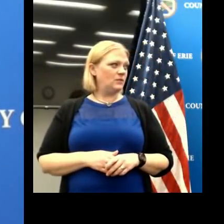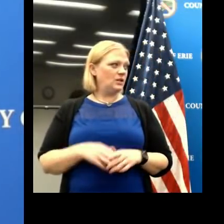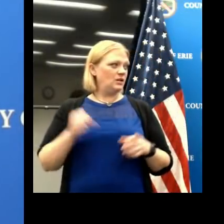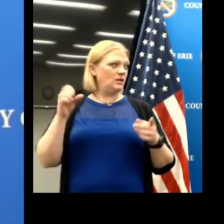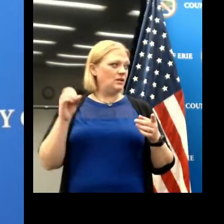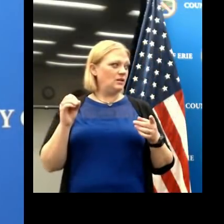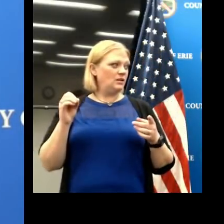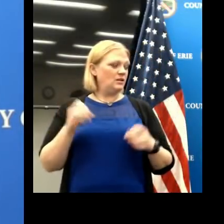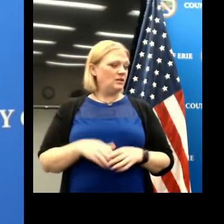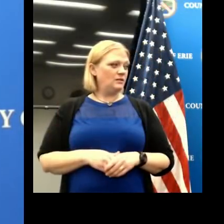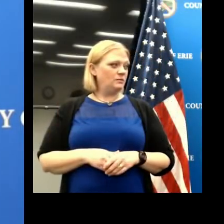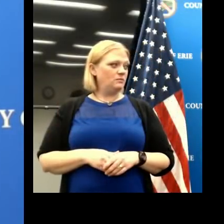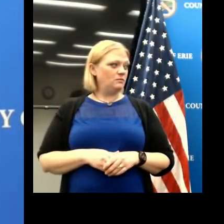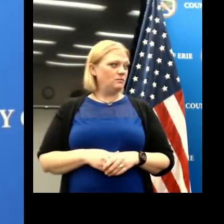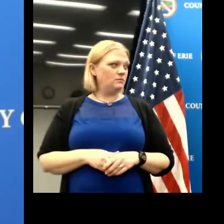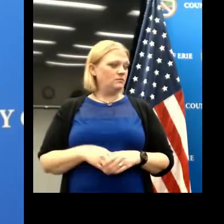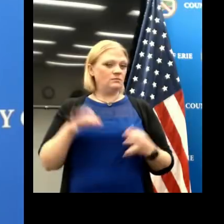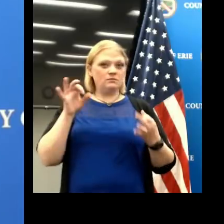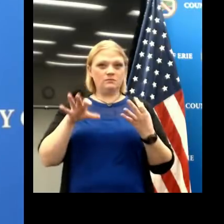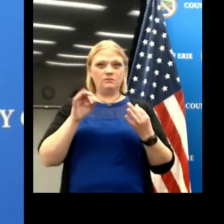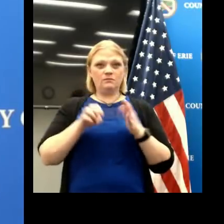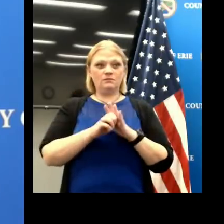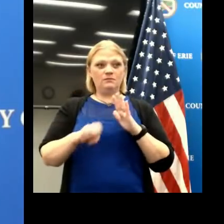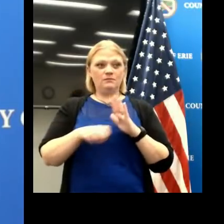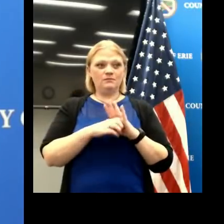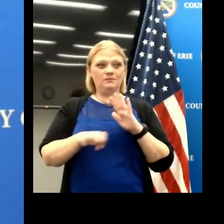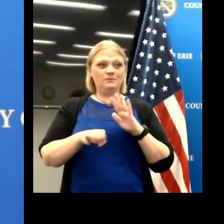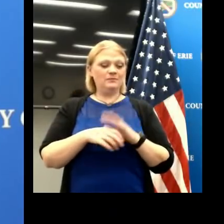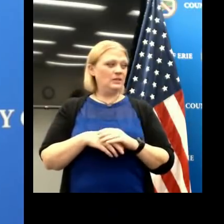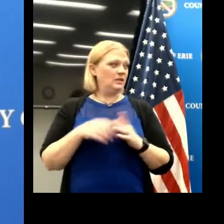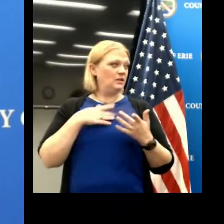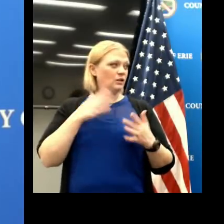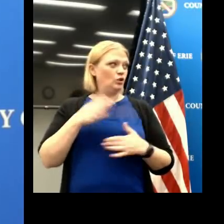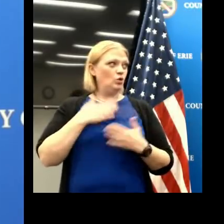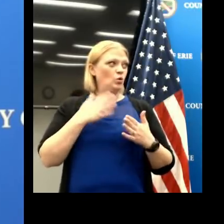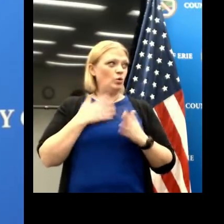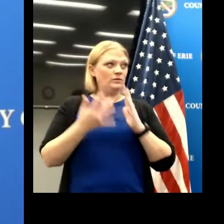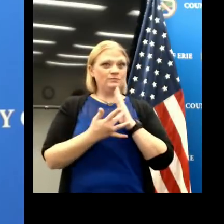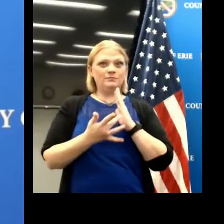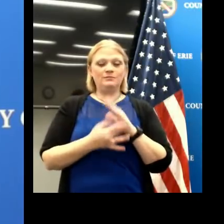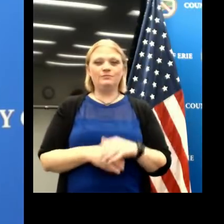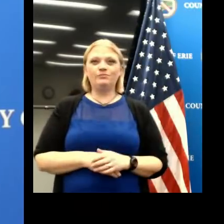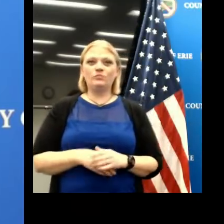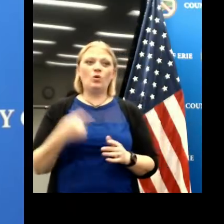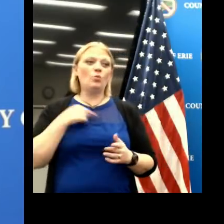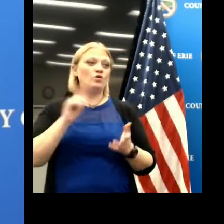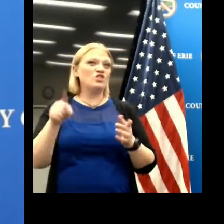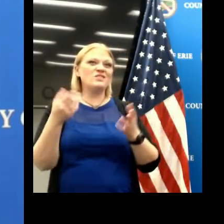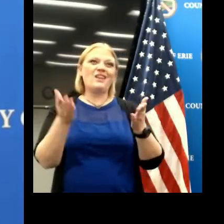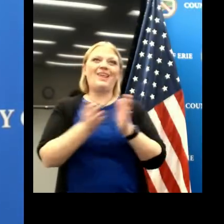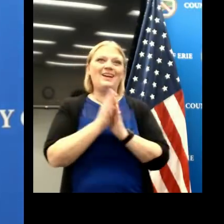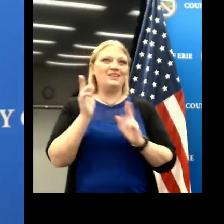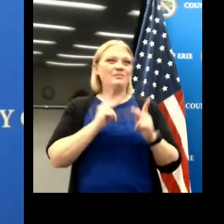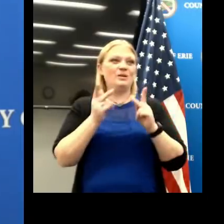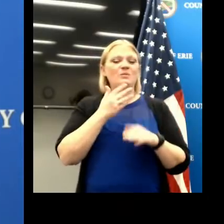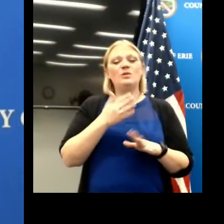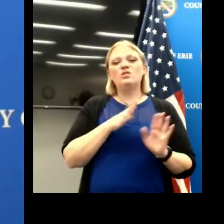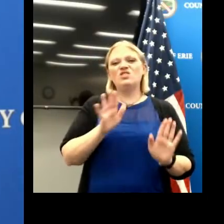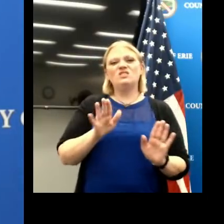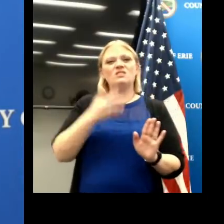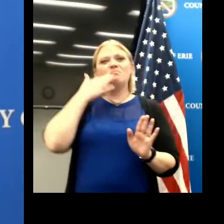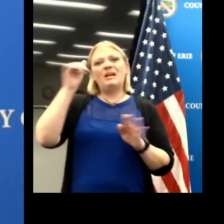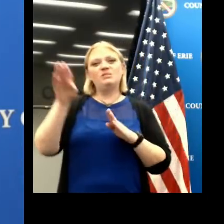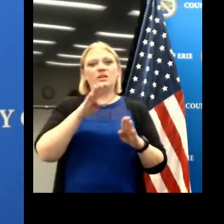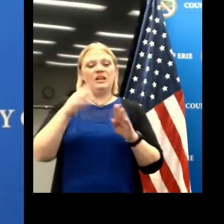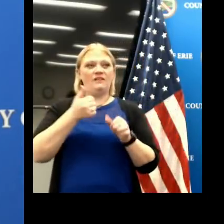So, the joys of technology. So we're just asking people that they be on their best behavior and follow the